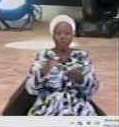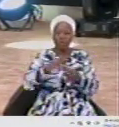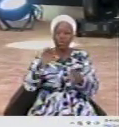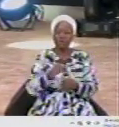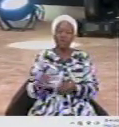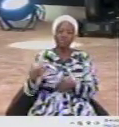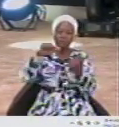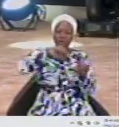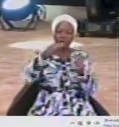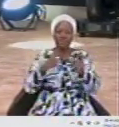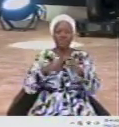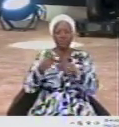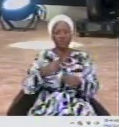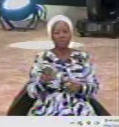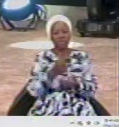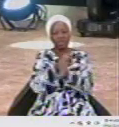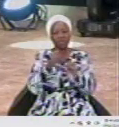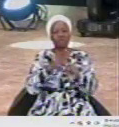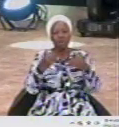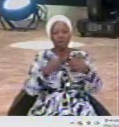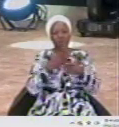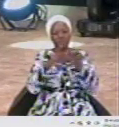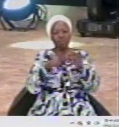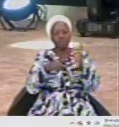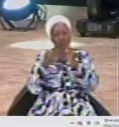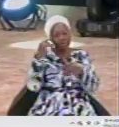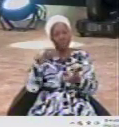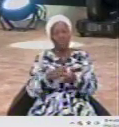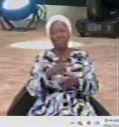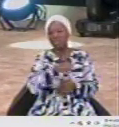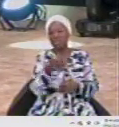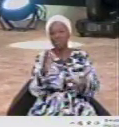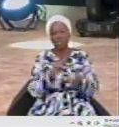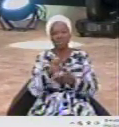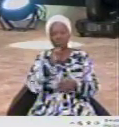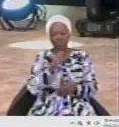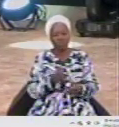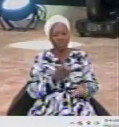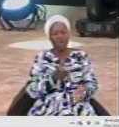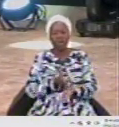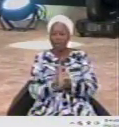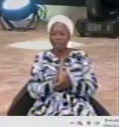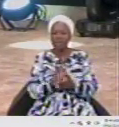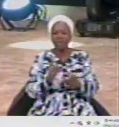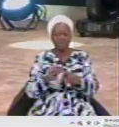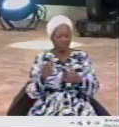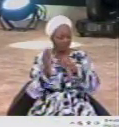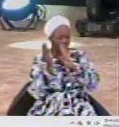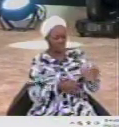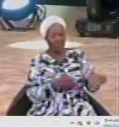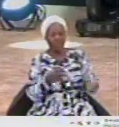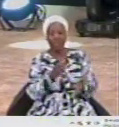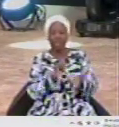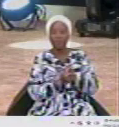have obedience that shows for it. Anything that wasn't tried to discard them,